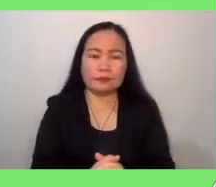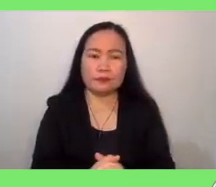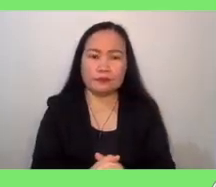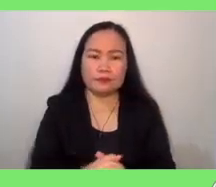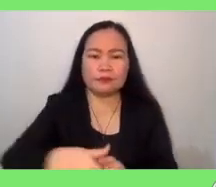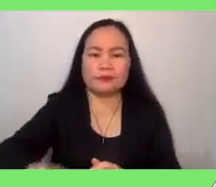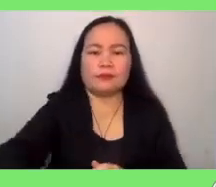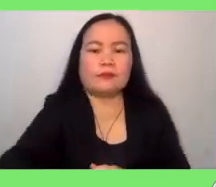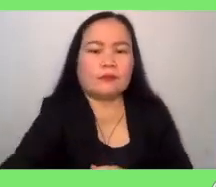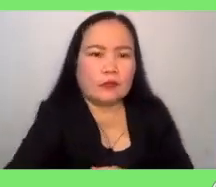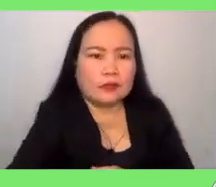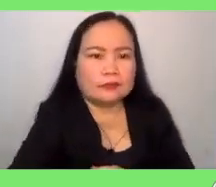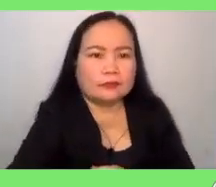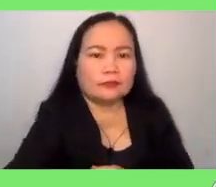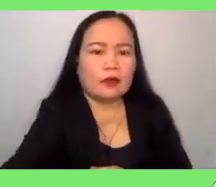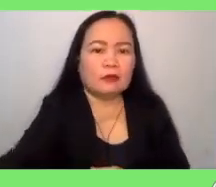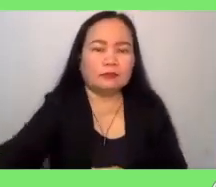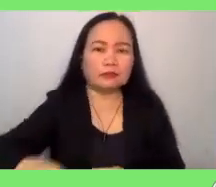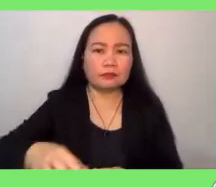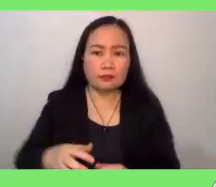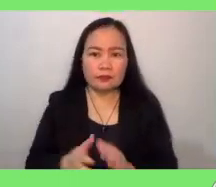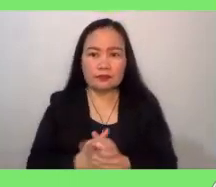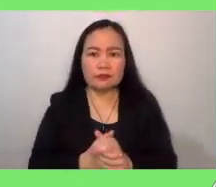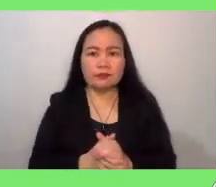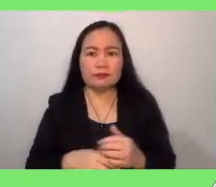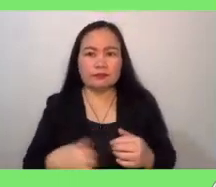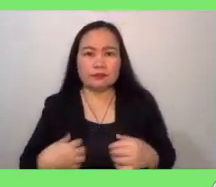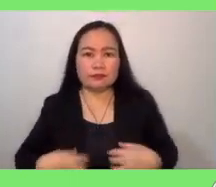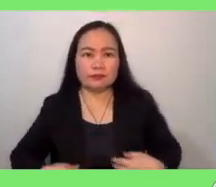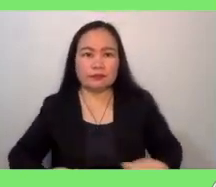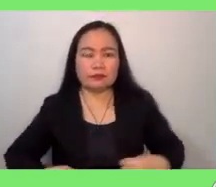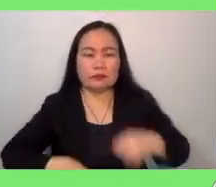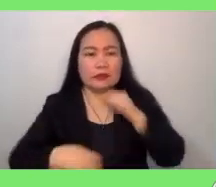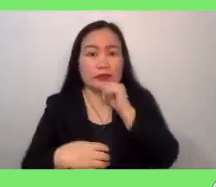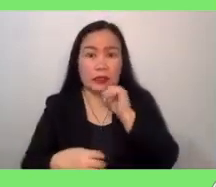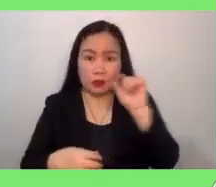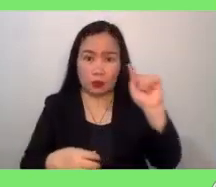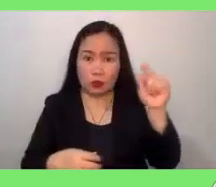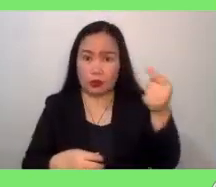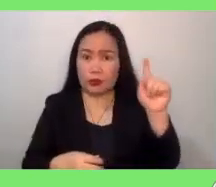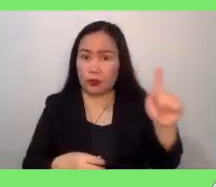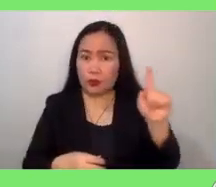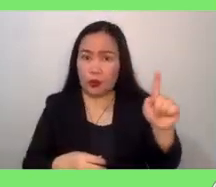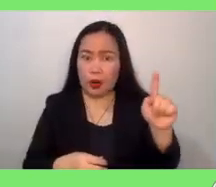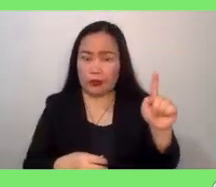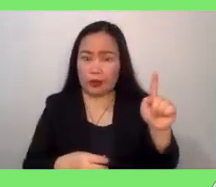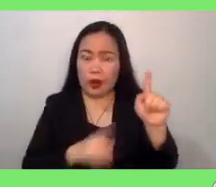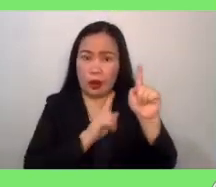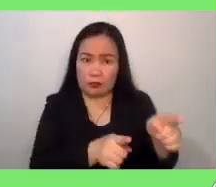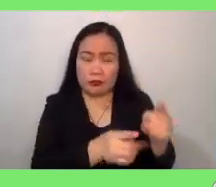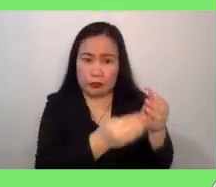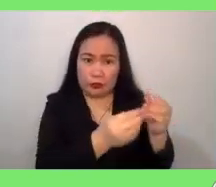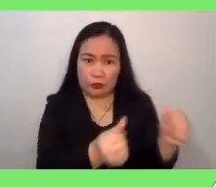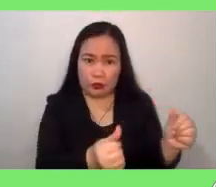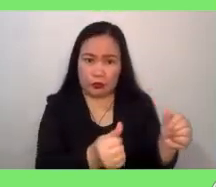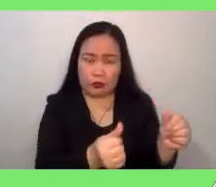of an equation na kung saan hindi lang isa ang lalabas na solution. Okay,